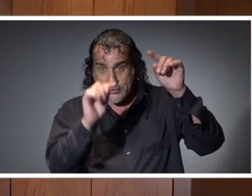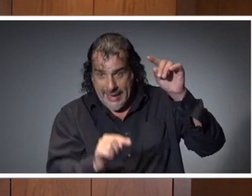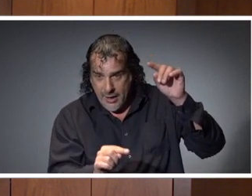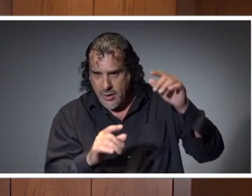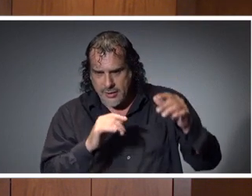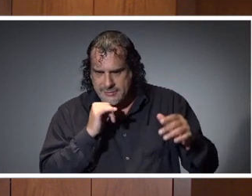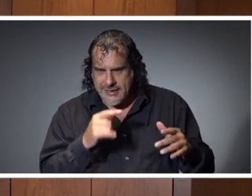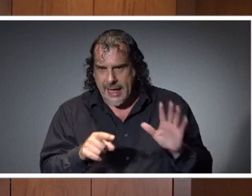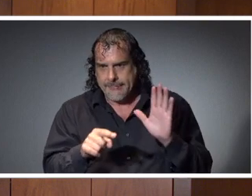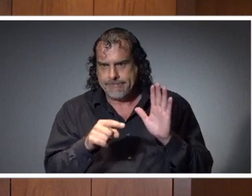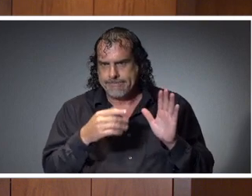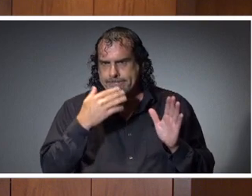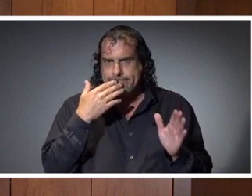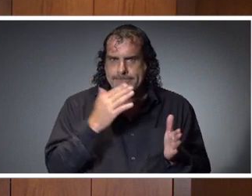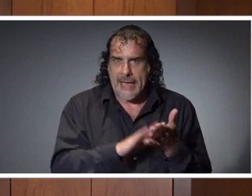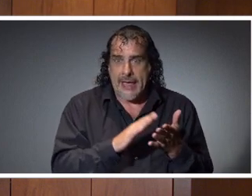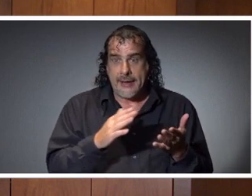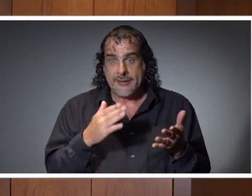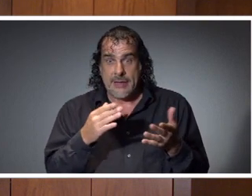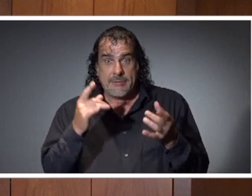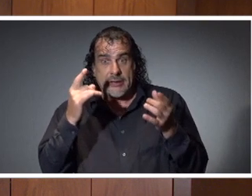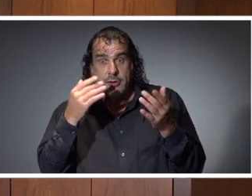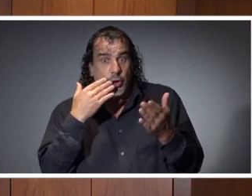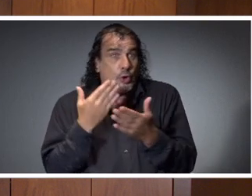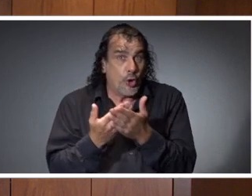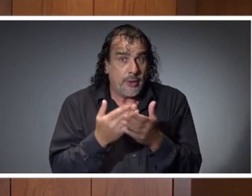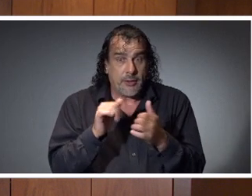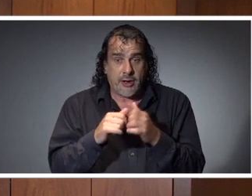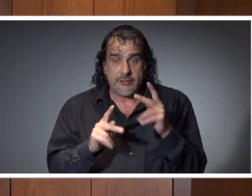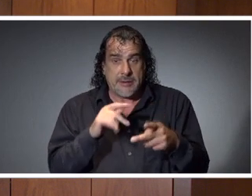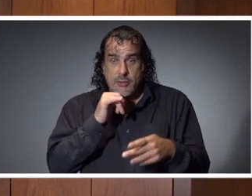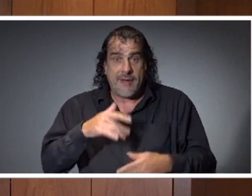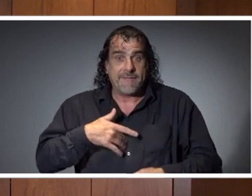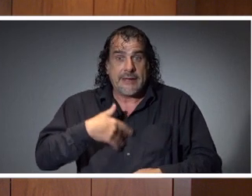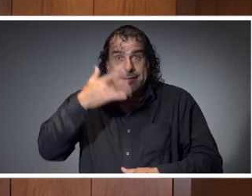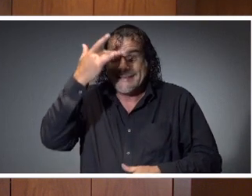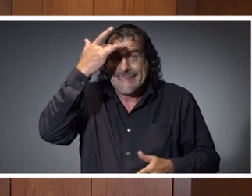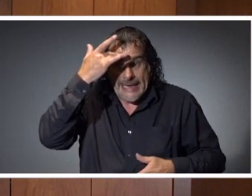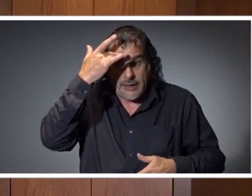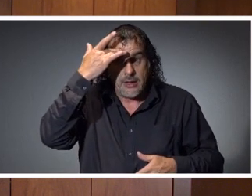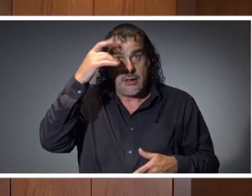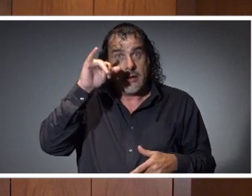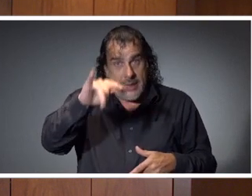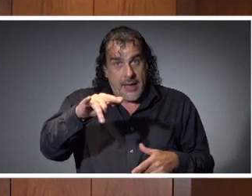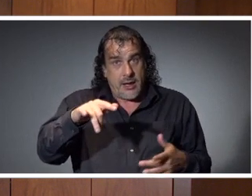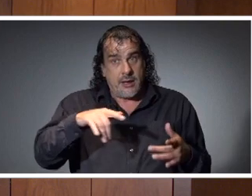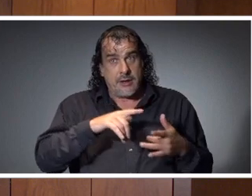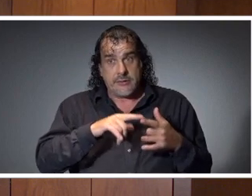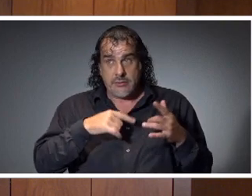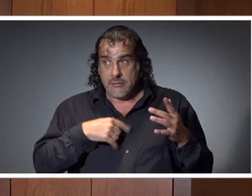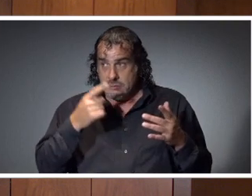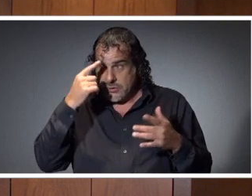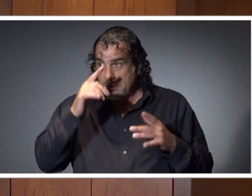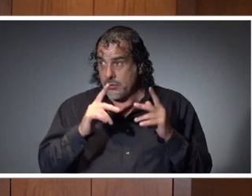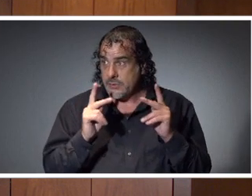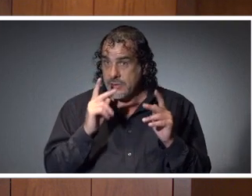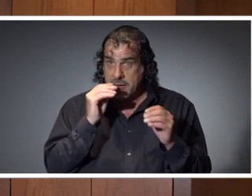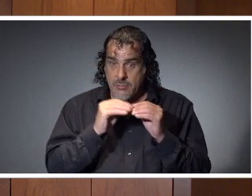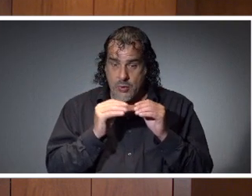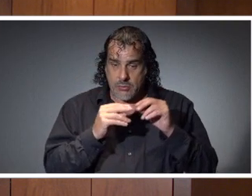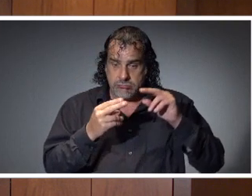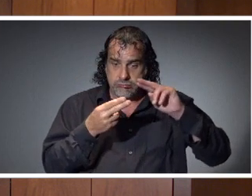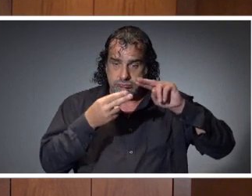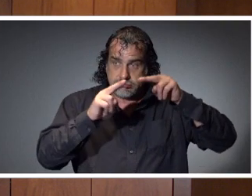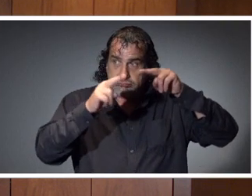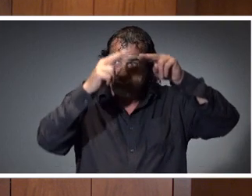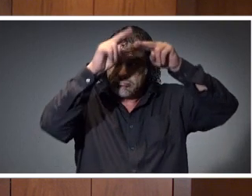thing. It may indicate a good thing because not as many people are feeling sick. Can you guys speak to that a little bit more? And if you anticipate that we will see numbers going up, you